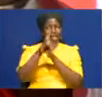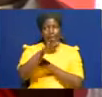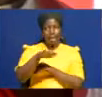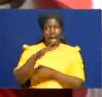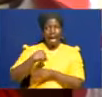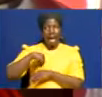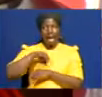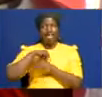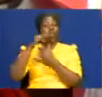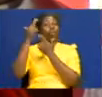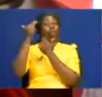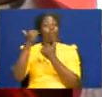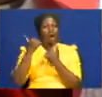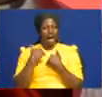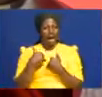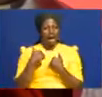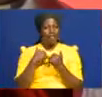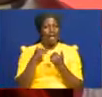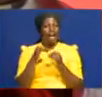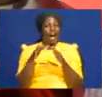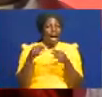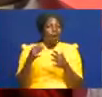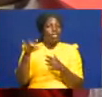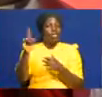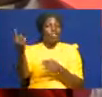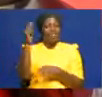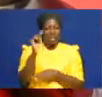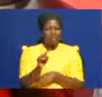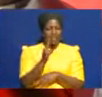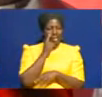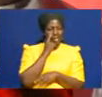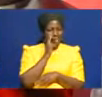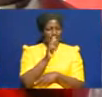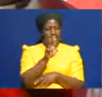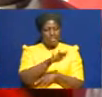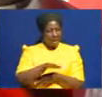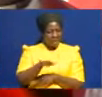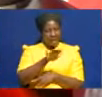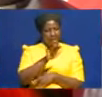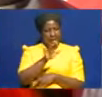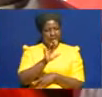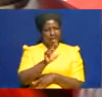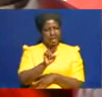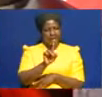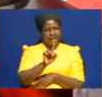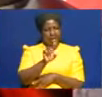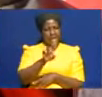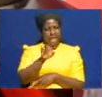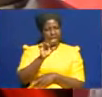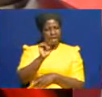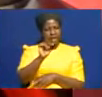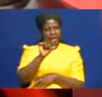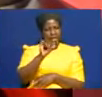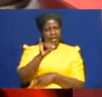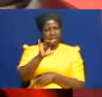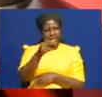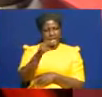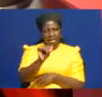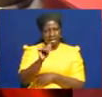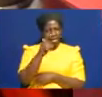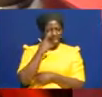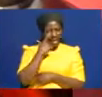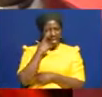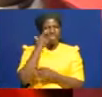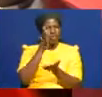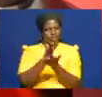jinsi alivyokuja na kuona eneo hili la Dungicha, akaona mambo halisi jinsi yalivyo,